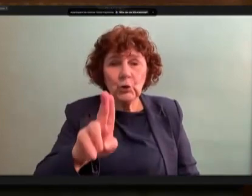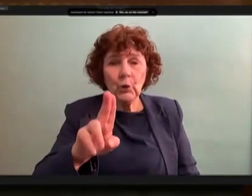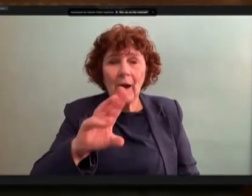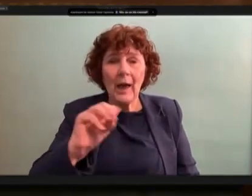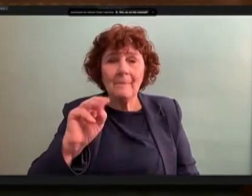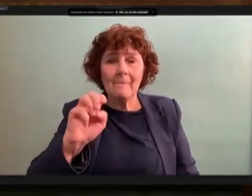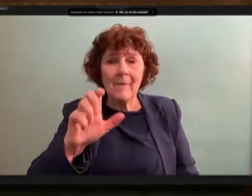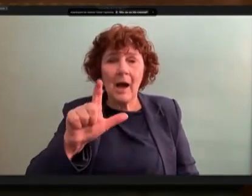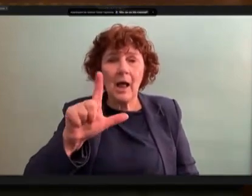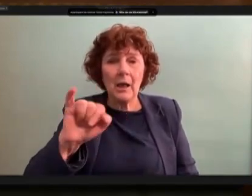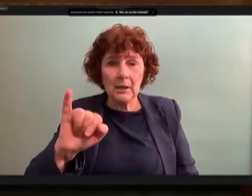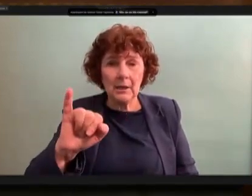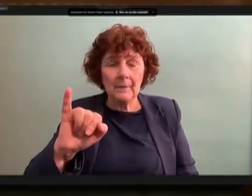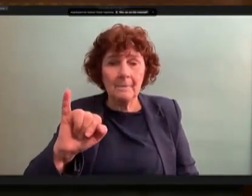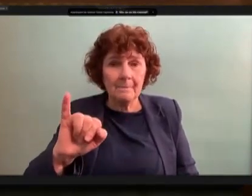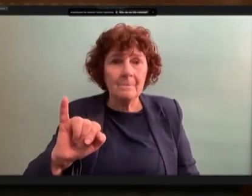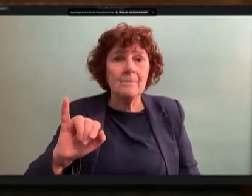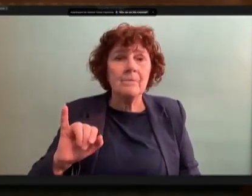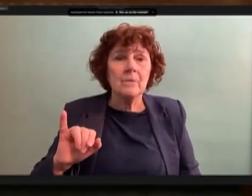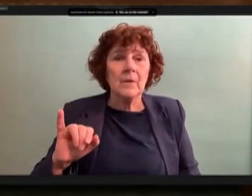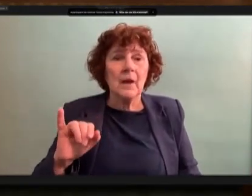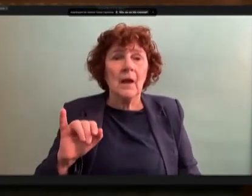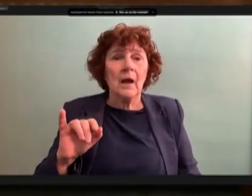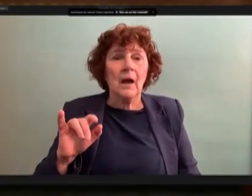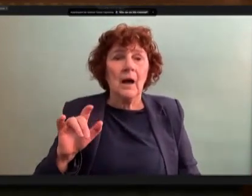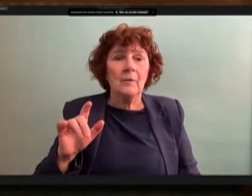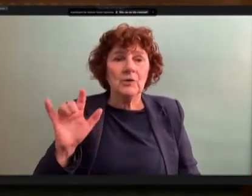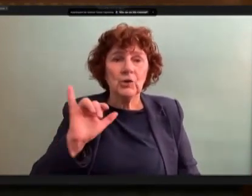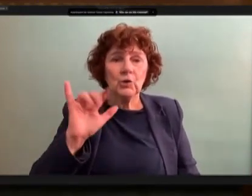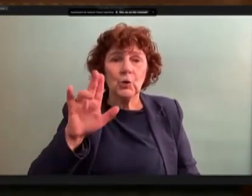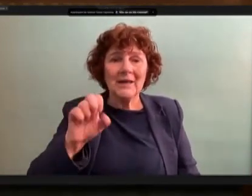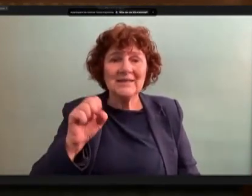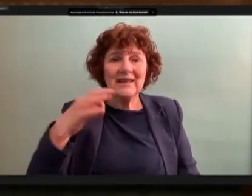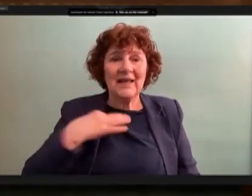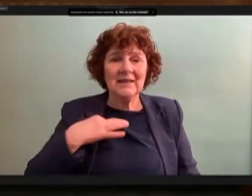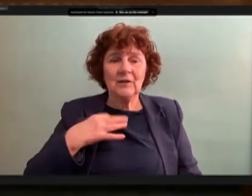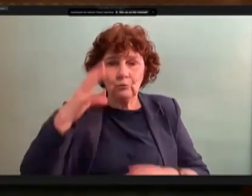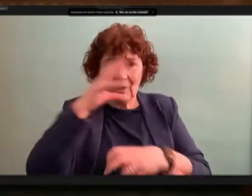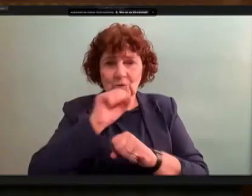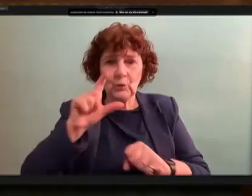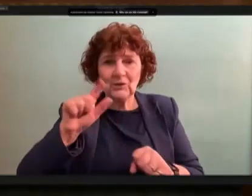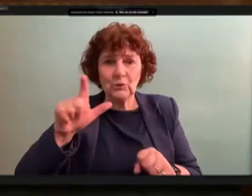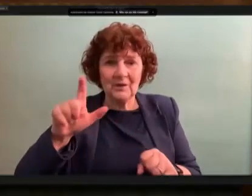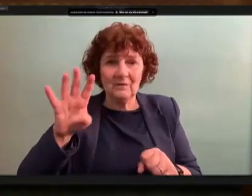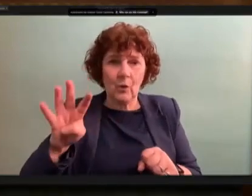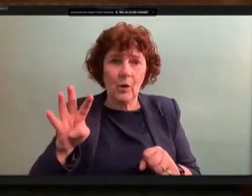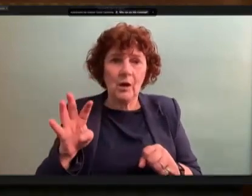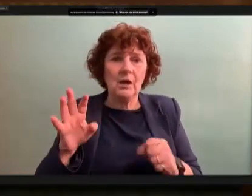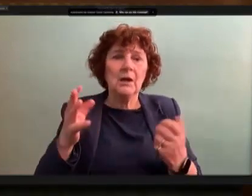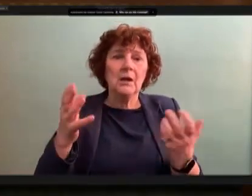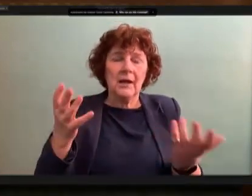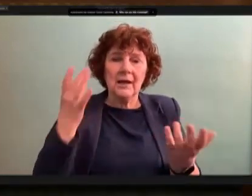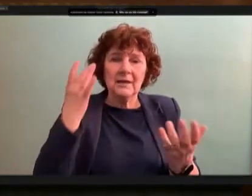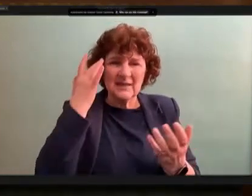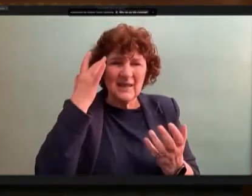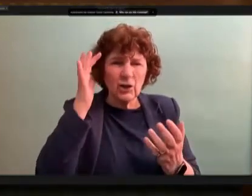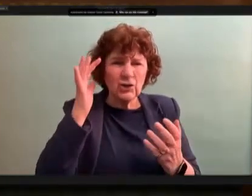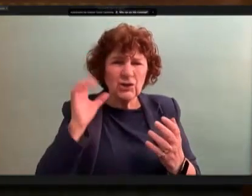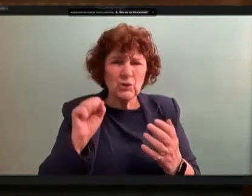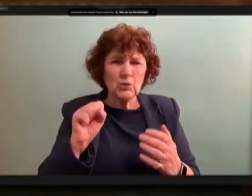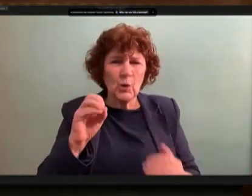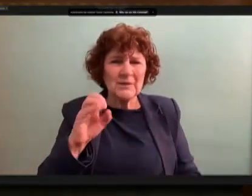Society, U.S. Candidate for President 2024. Global Intelligence Society